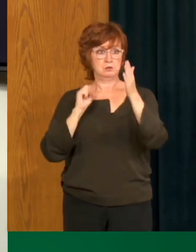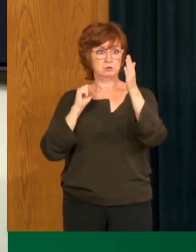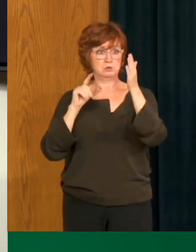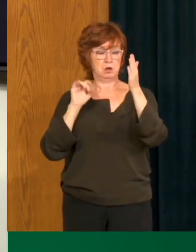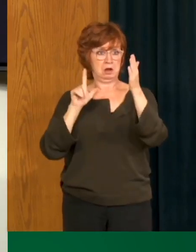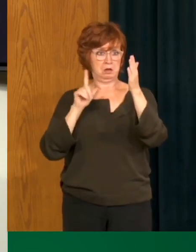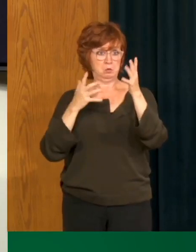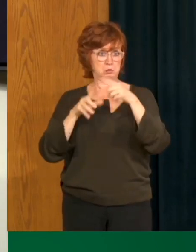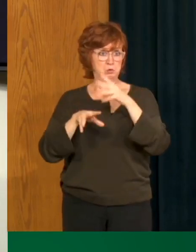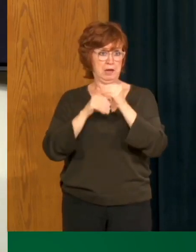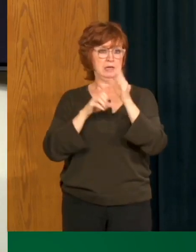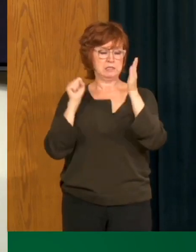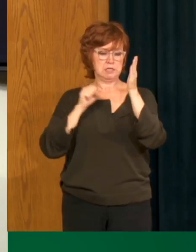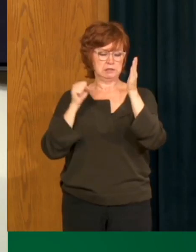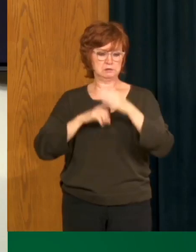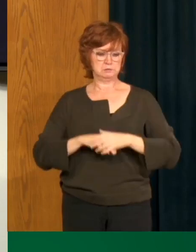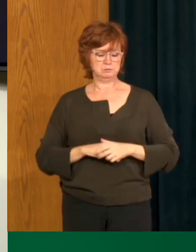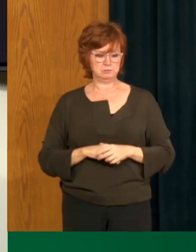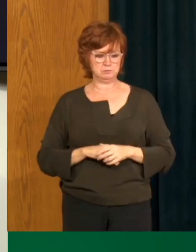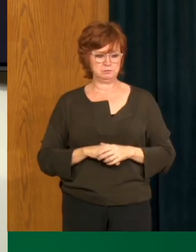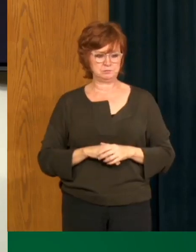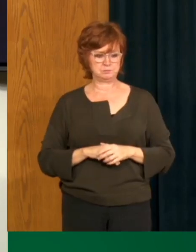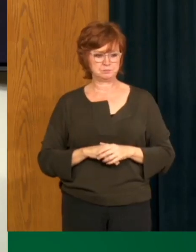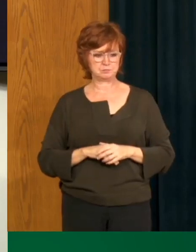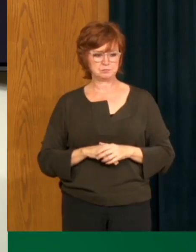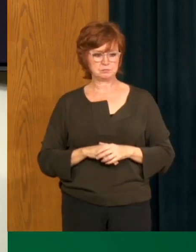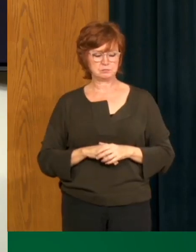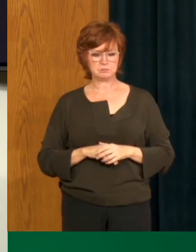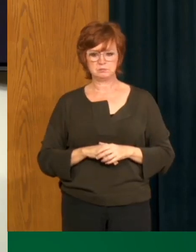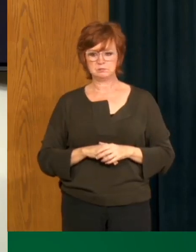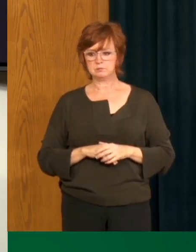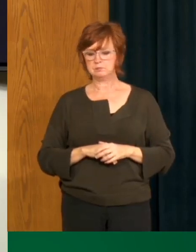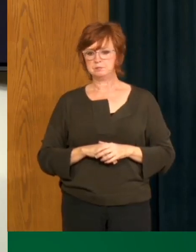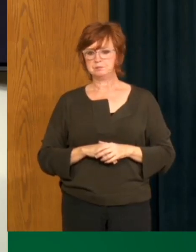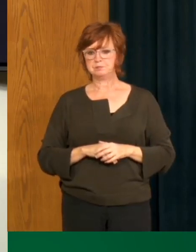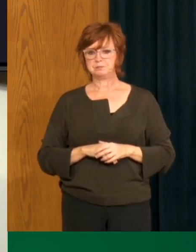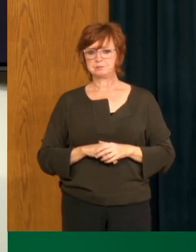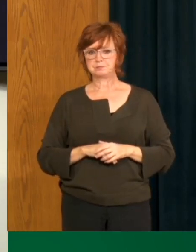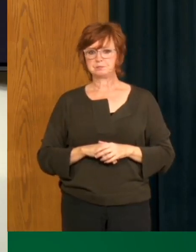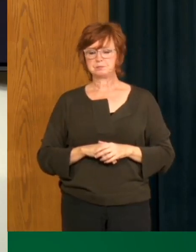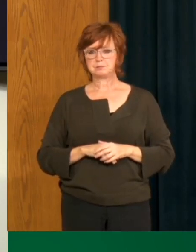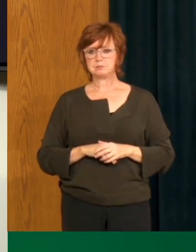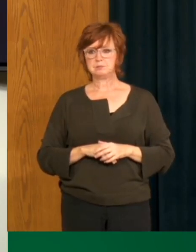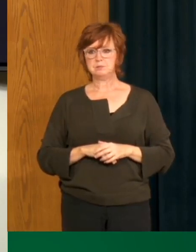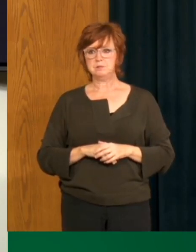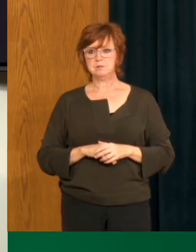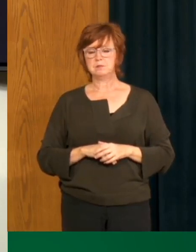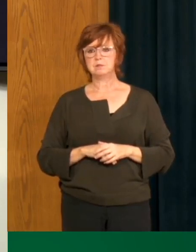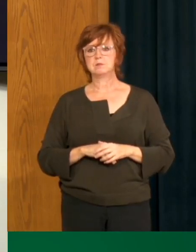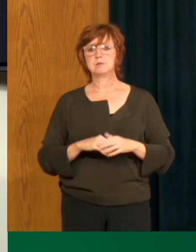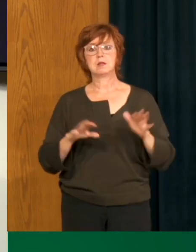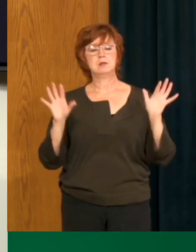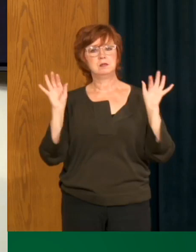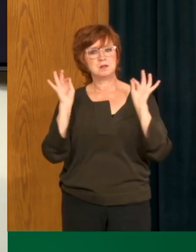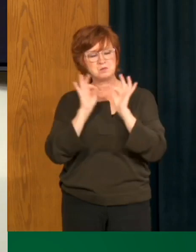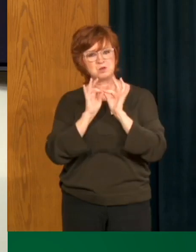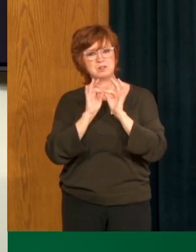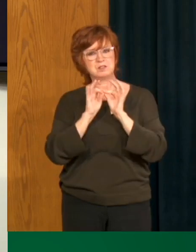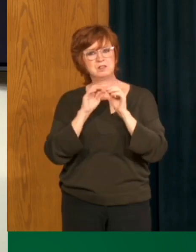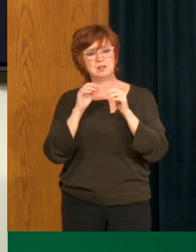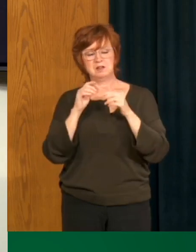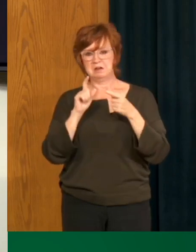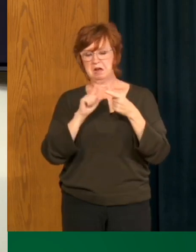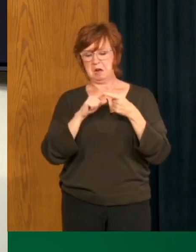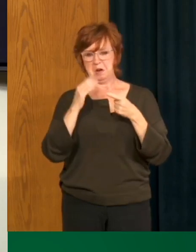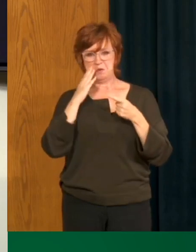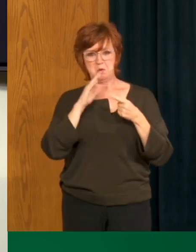And I would agree with what Dr. Shahab has said, and I would again say that through the work of public health folks on the ground in the Southwest, together